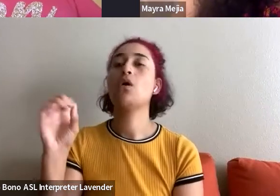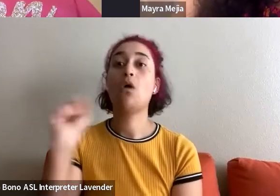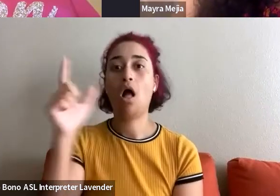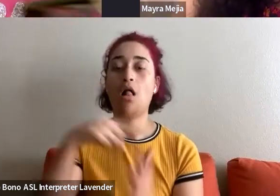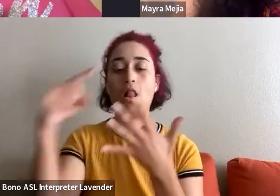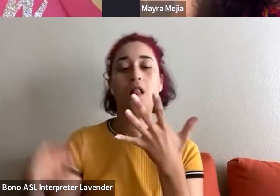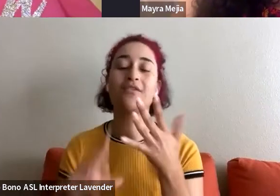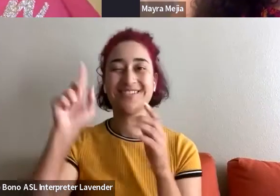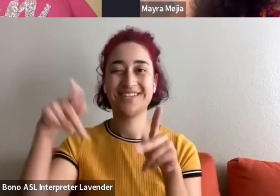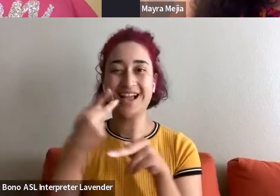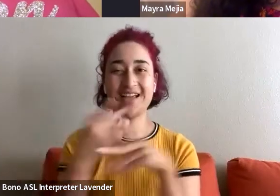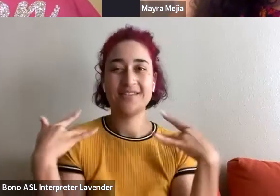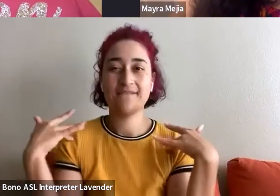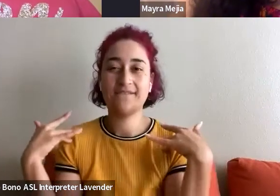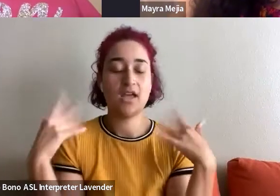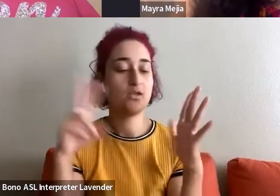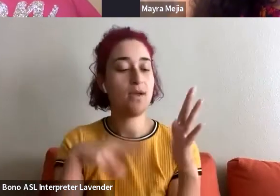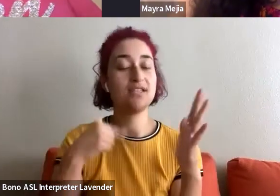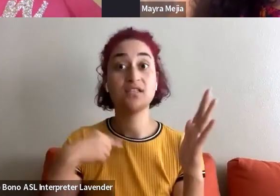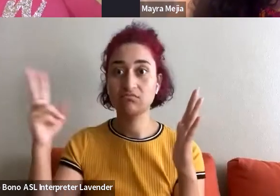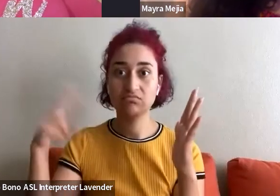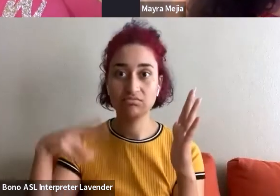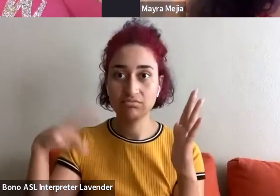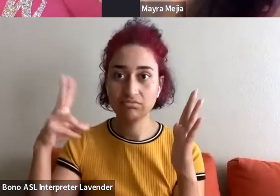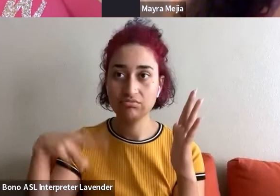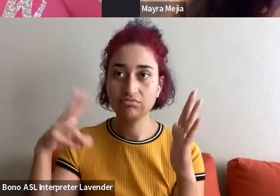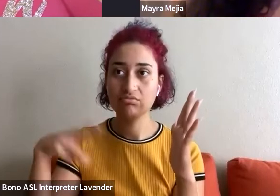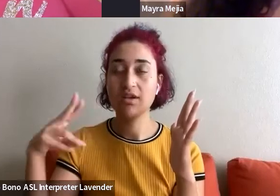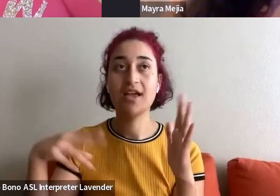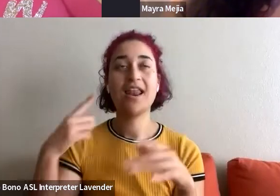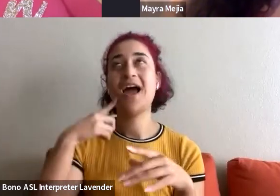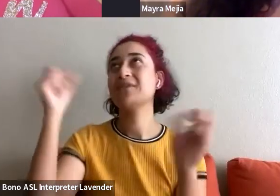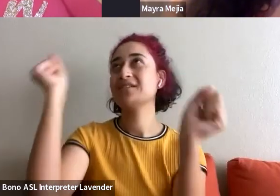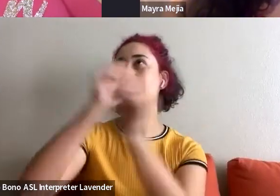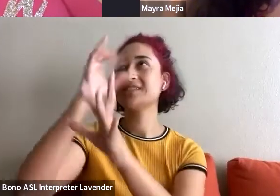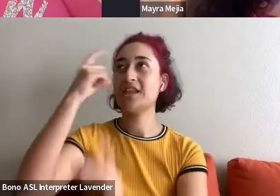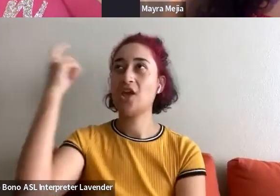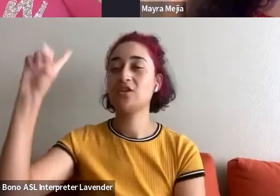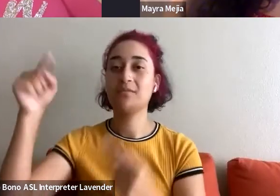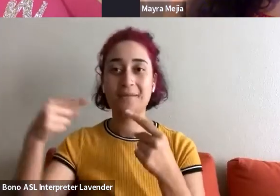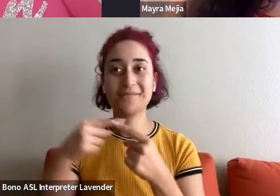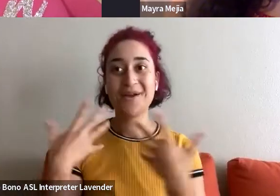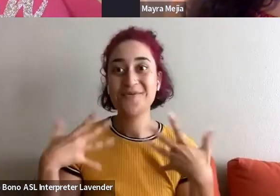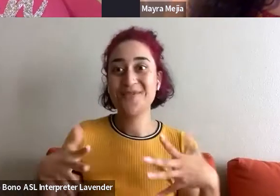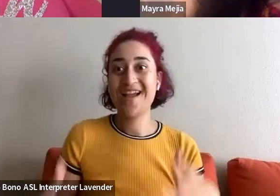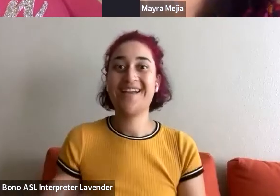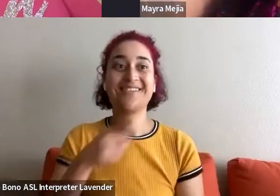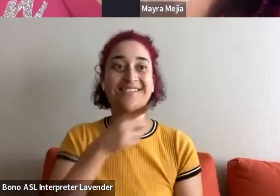of magazines, and read about fashion and daydream about being able to wear those